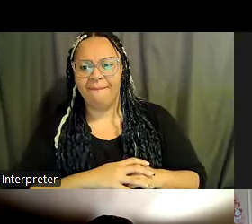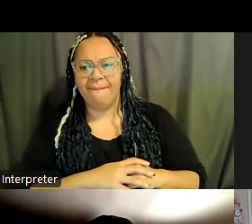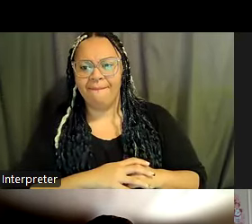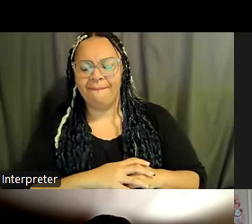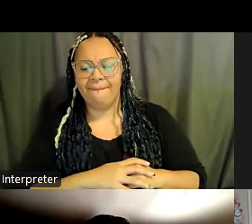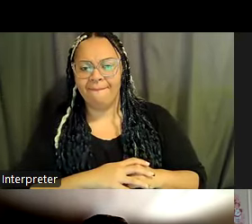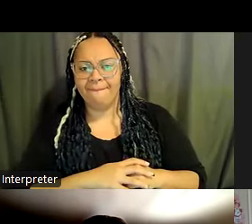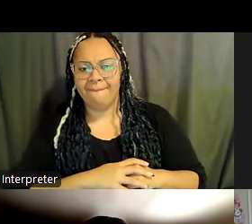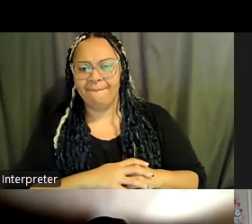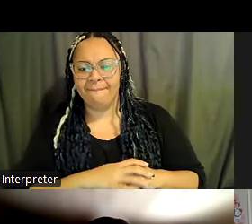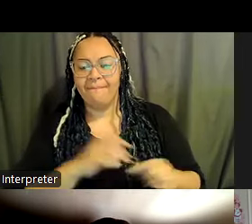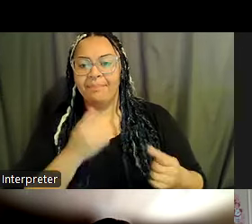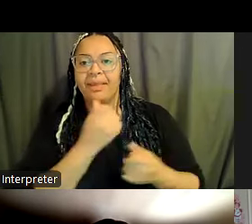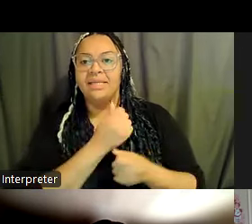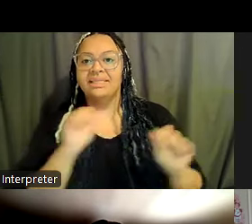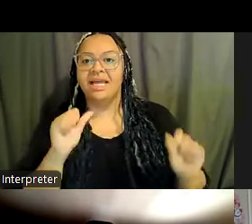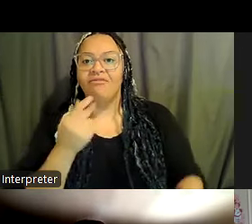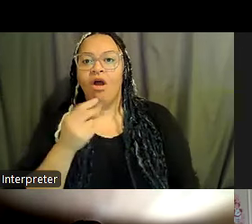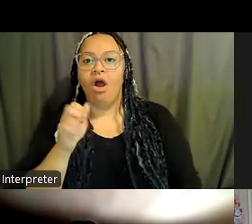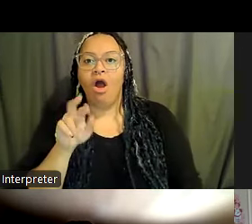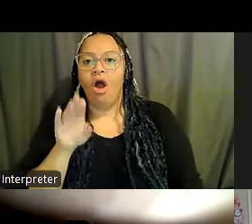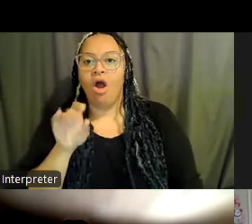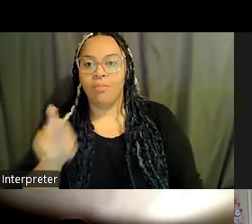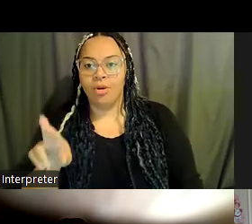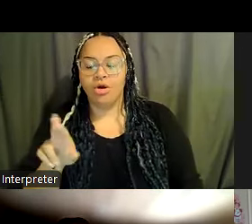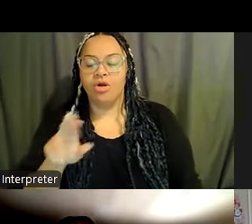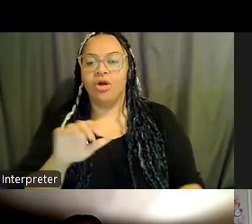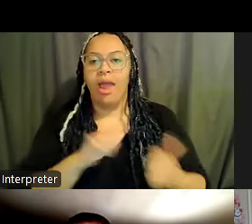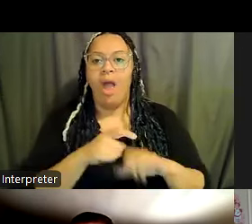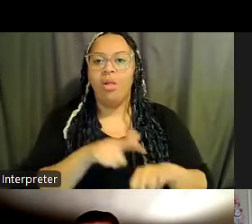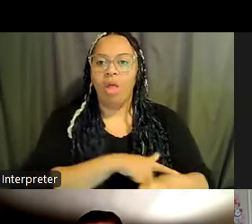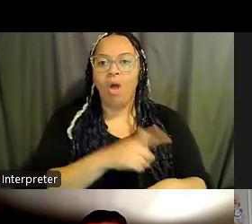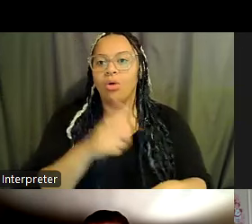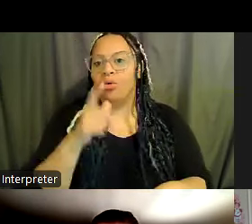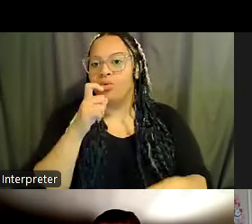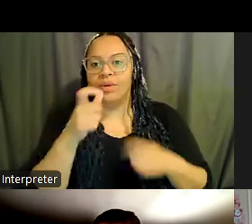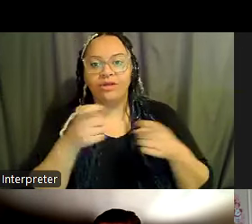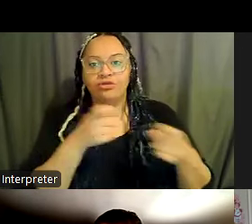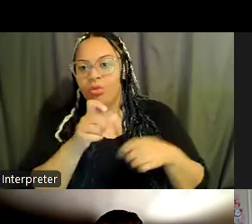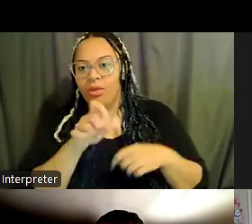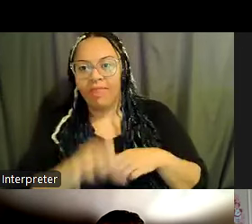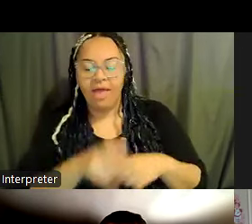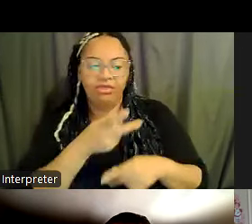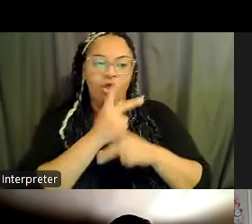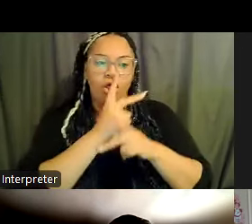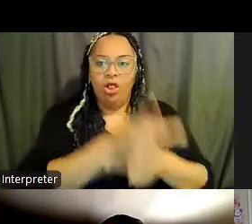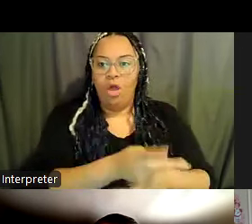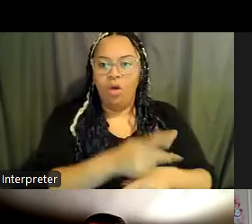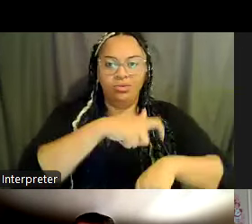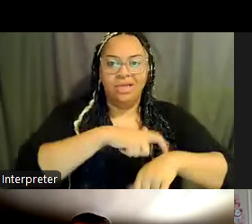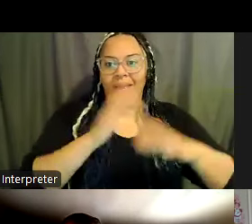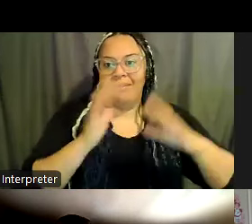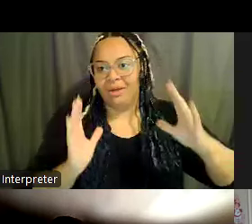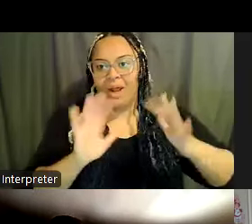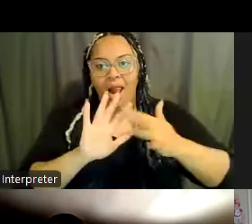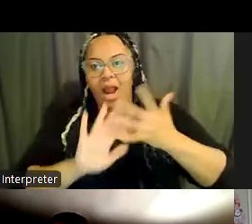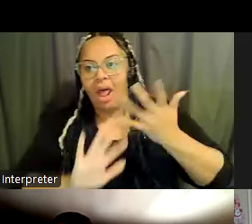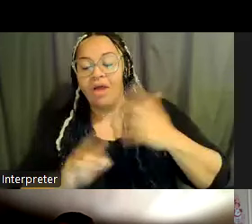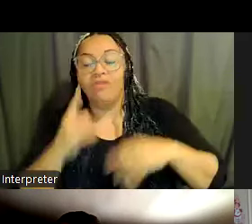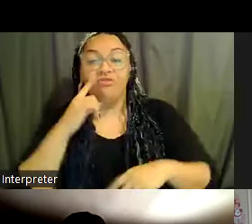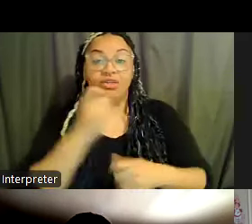the safe harbor, and they asked how long, who's in charge of how long that loan duration is. So for